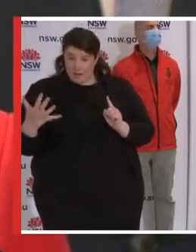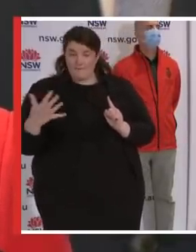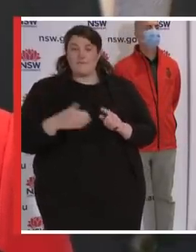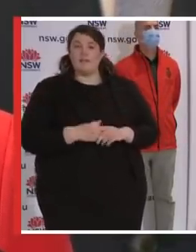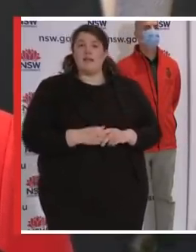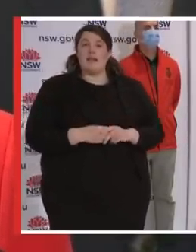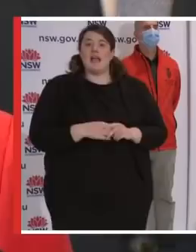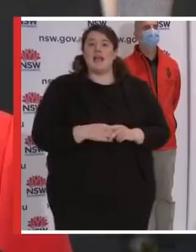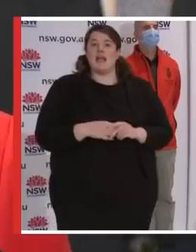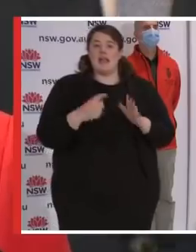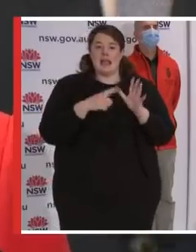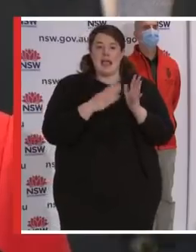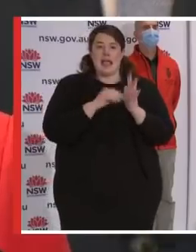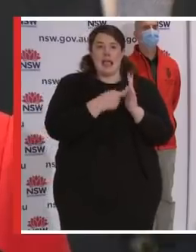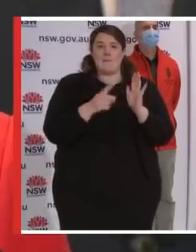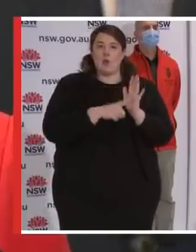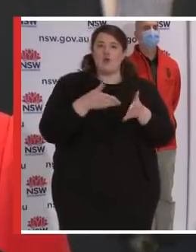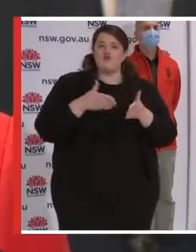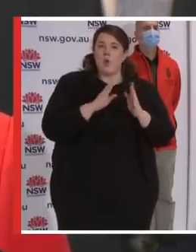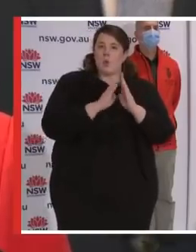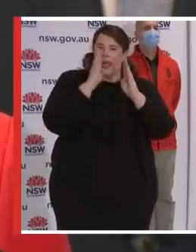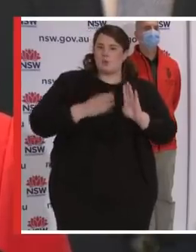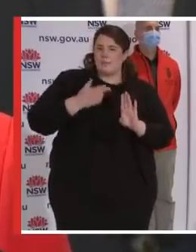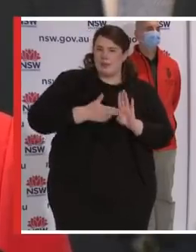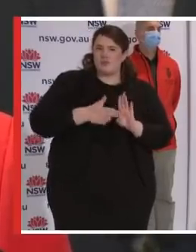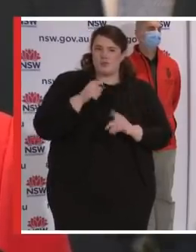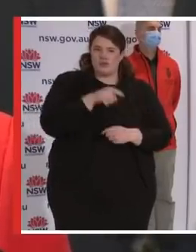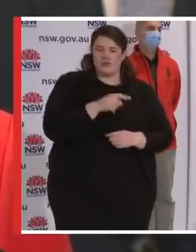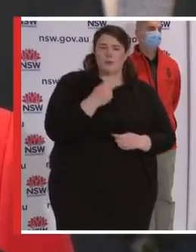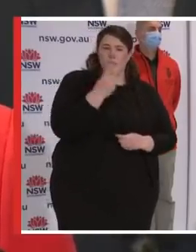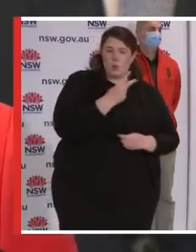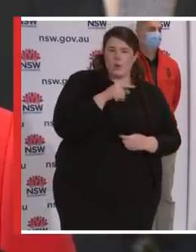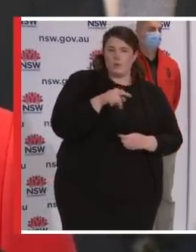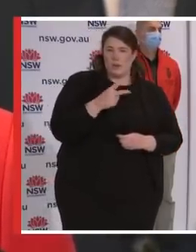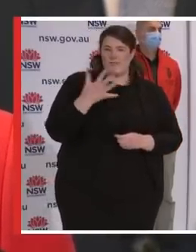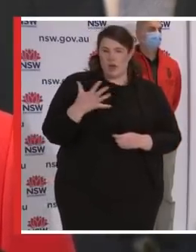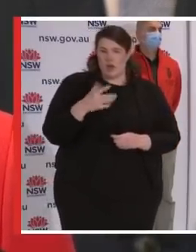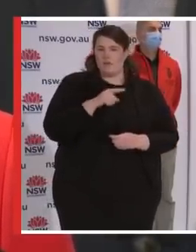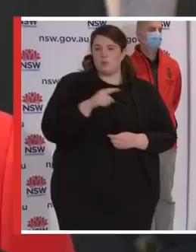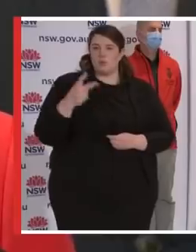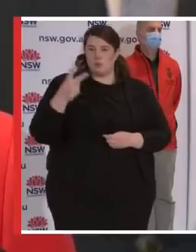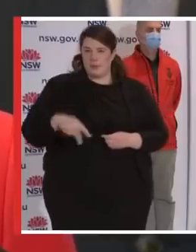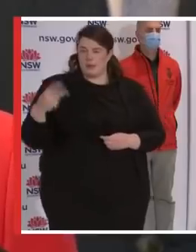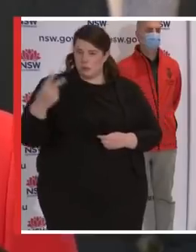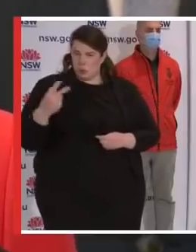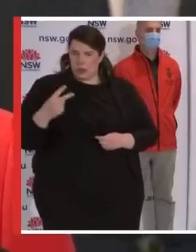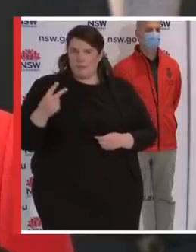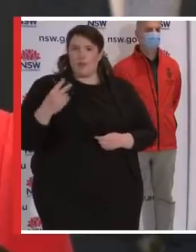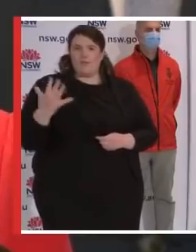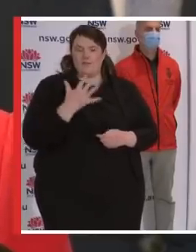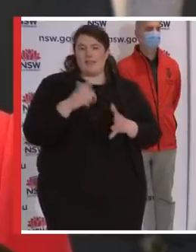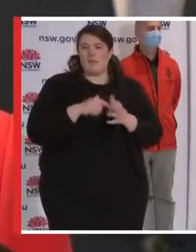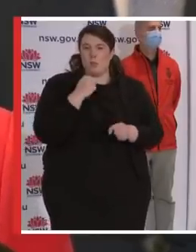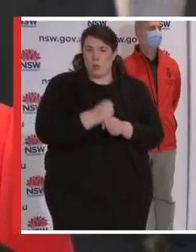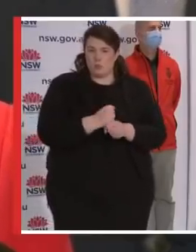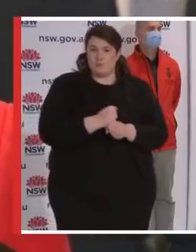Roadhouse on Thursday the 5th of August from 12:25 to 12:30. She then returned to Newcastle on the